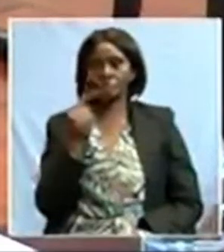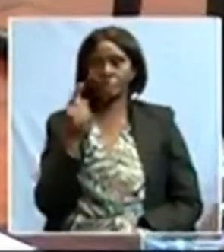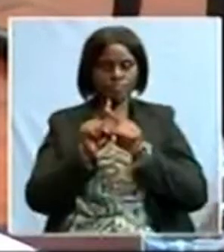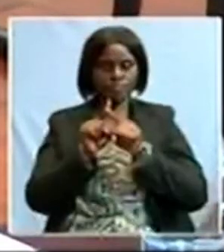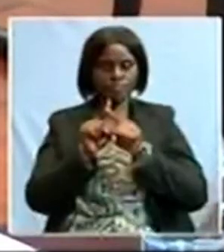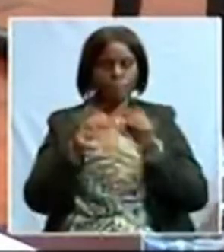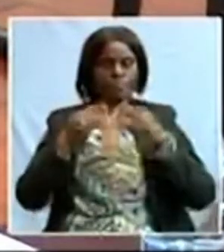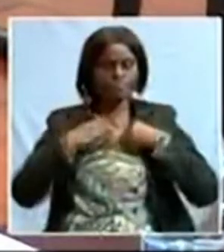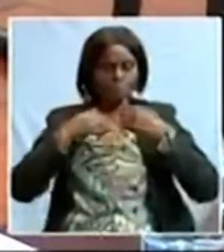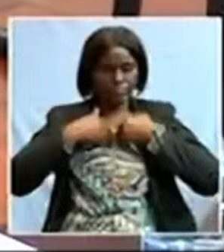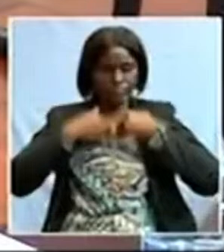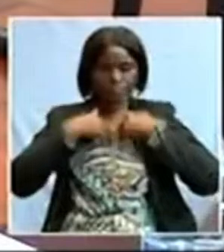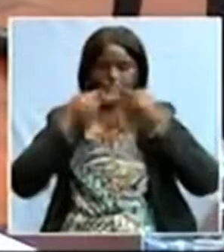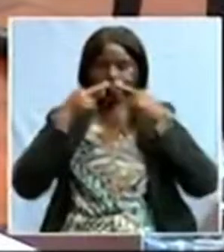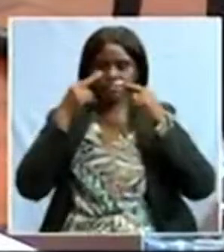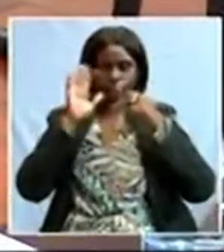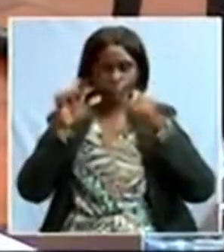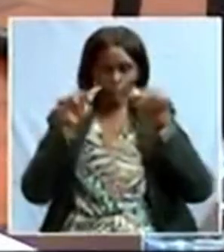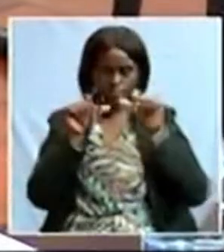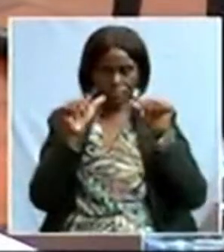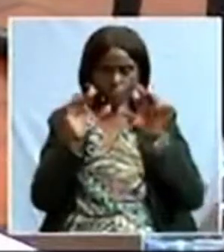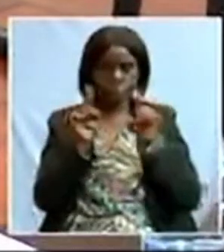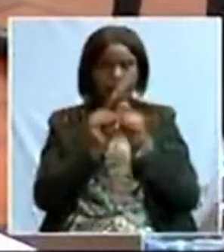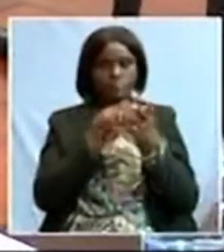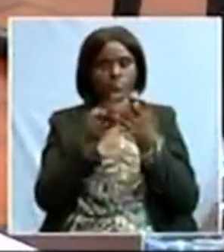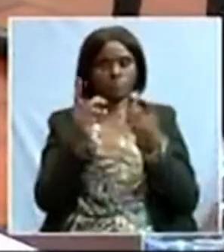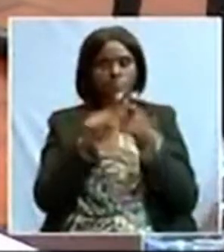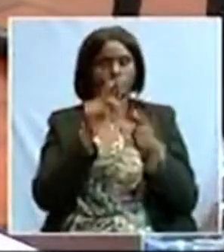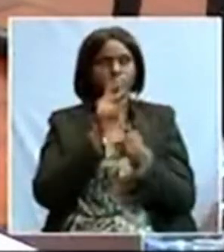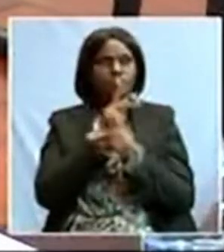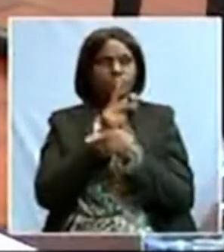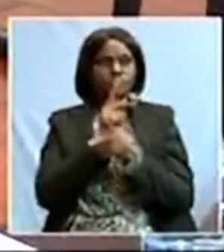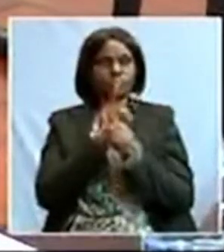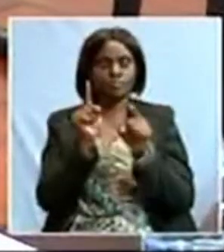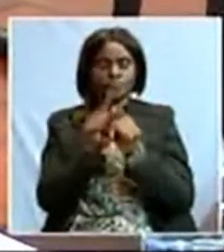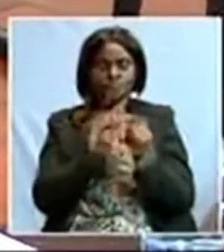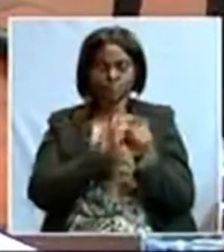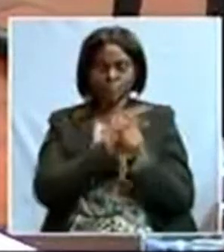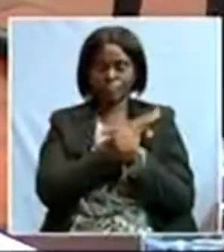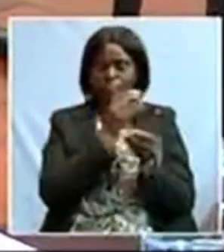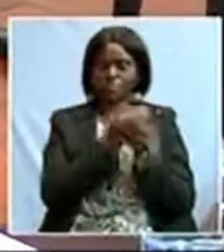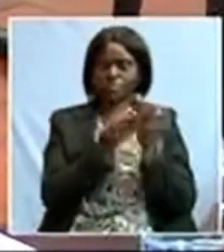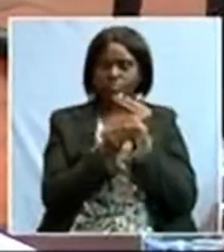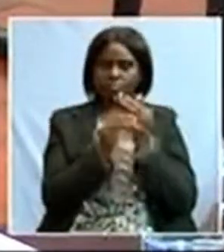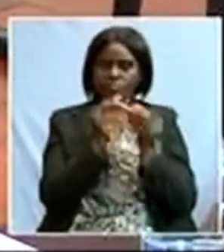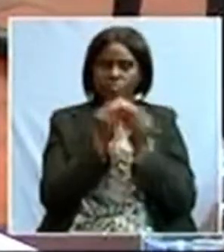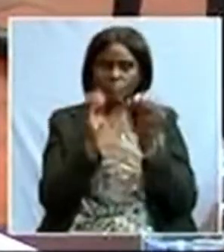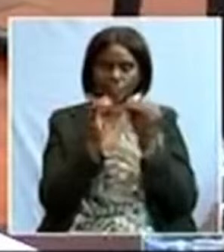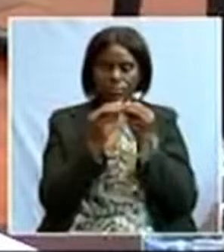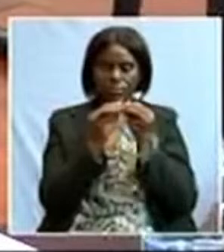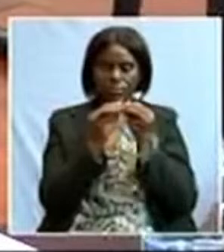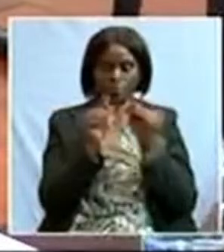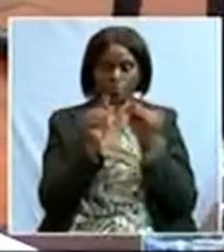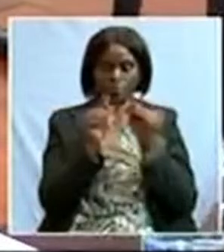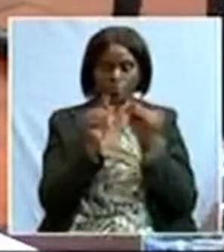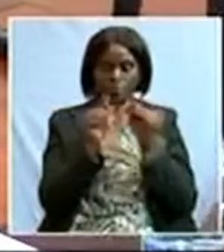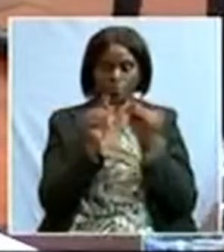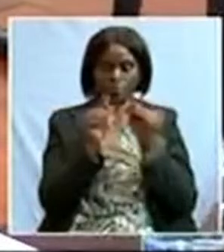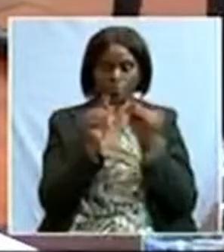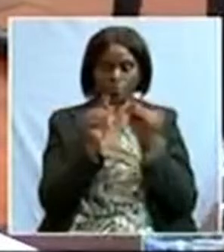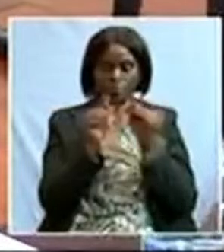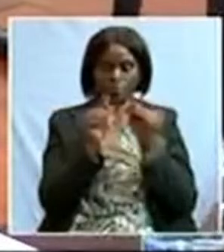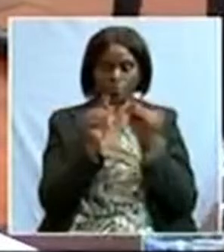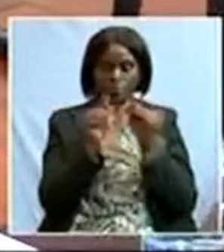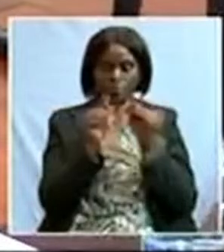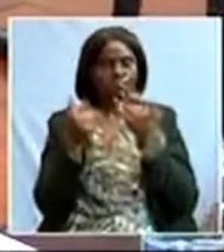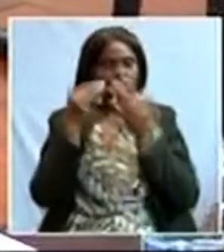Management acknowledges the findings of the auditor on failure to settle staff obligations. Action taken.